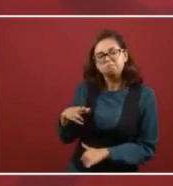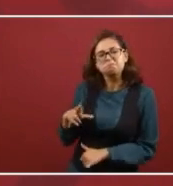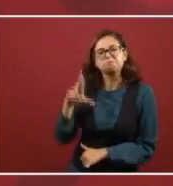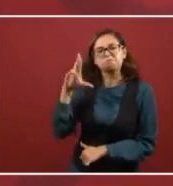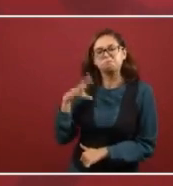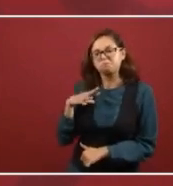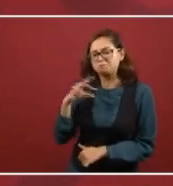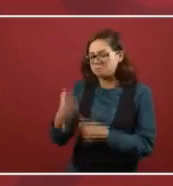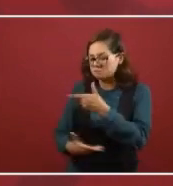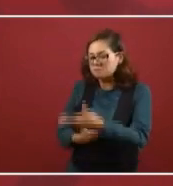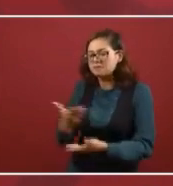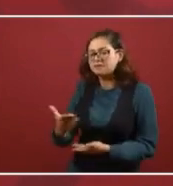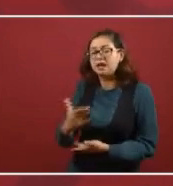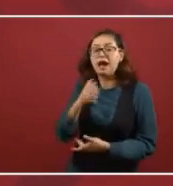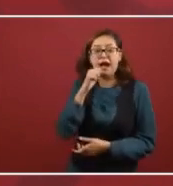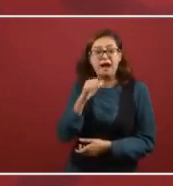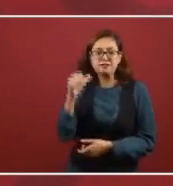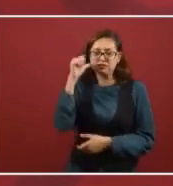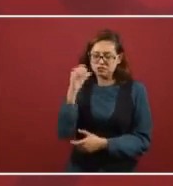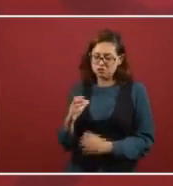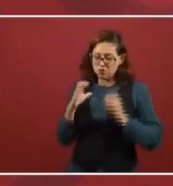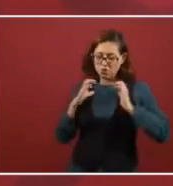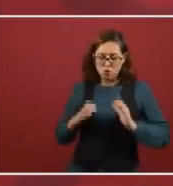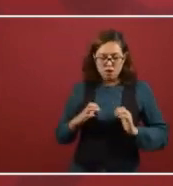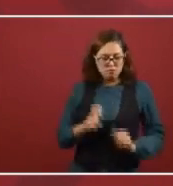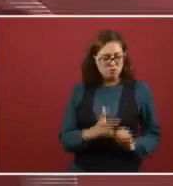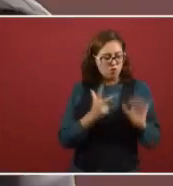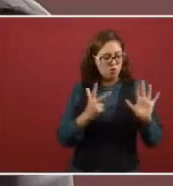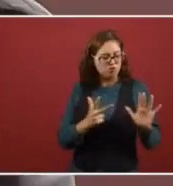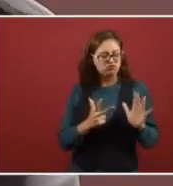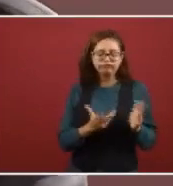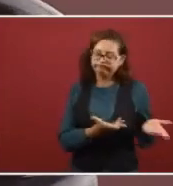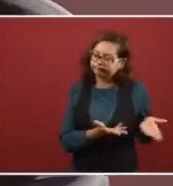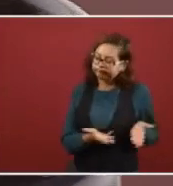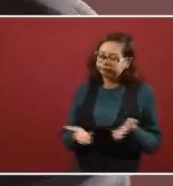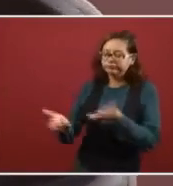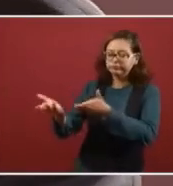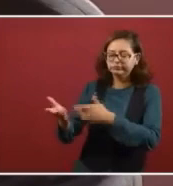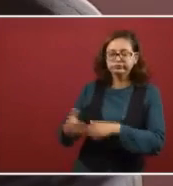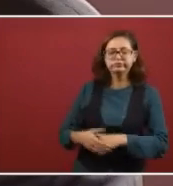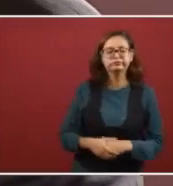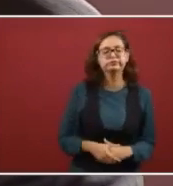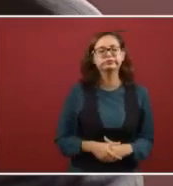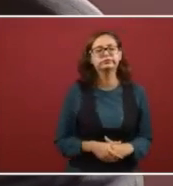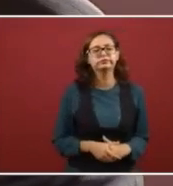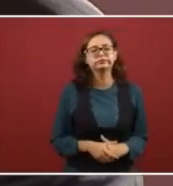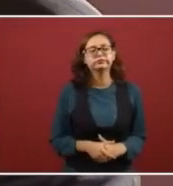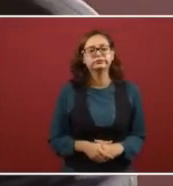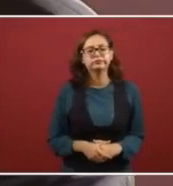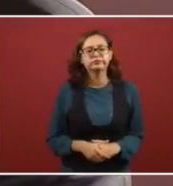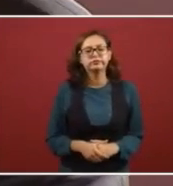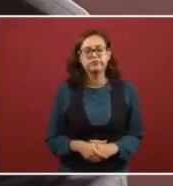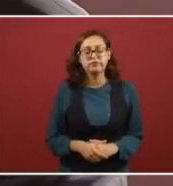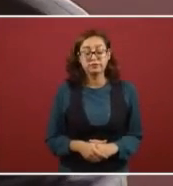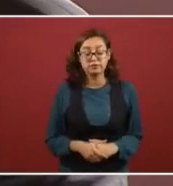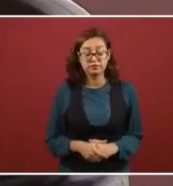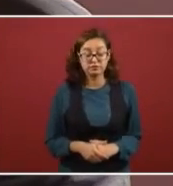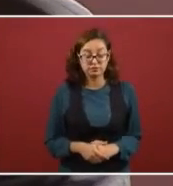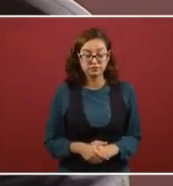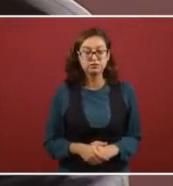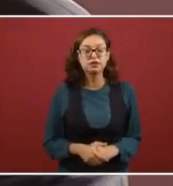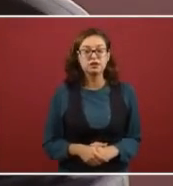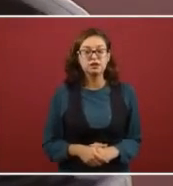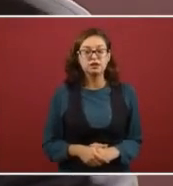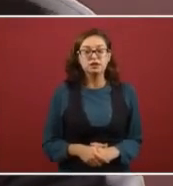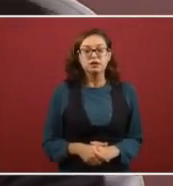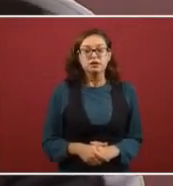and they gave us the bodies of the 8 people. Of course,